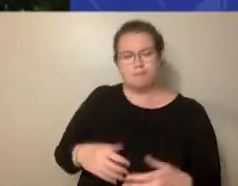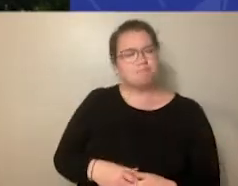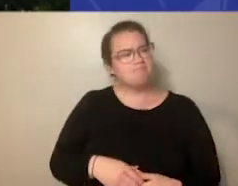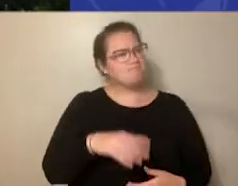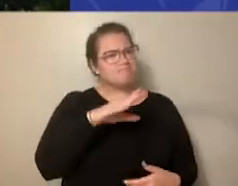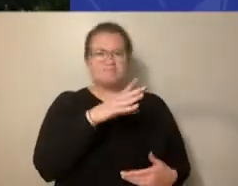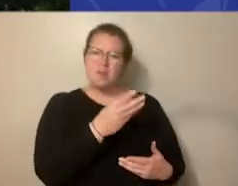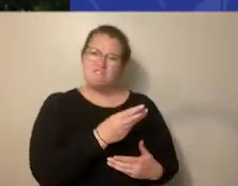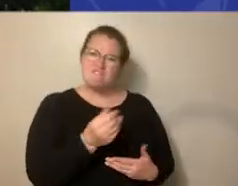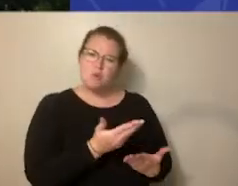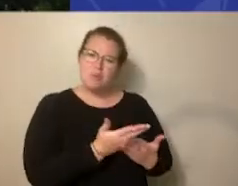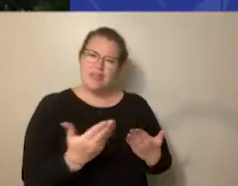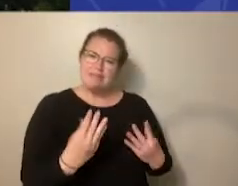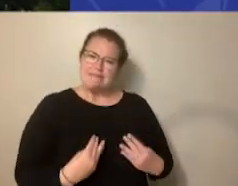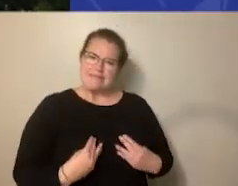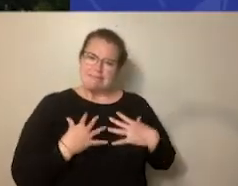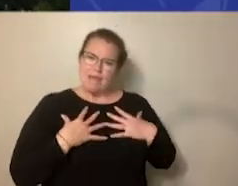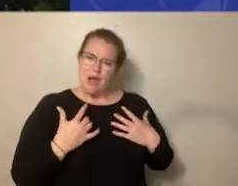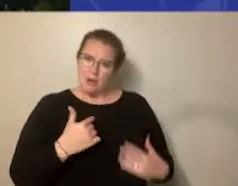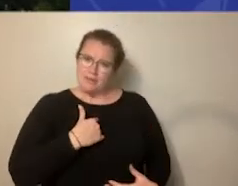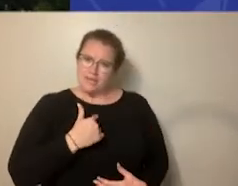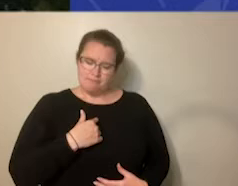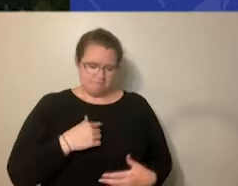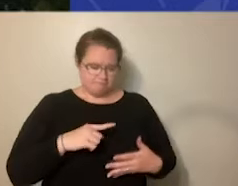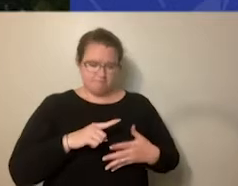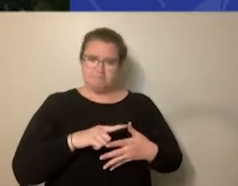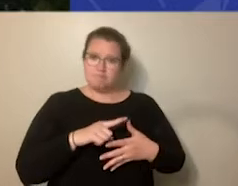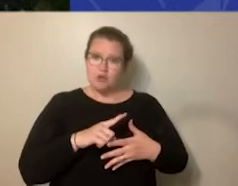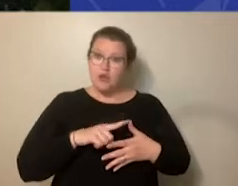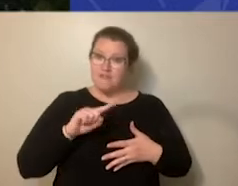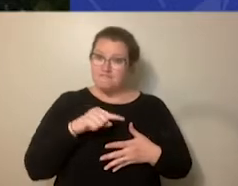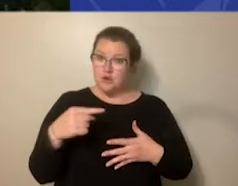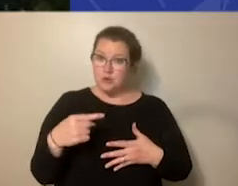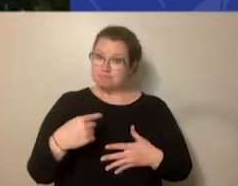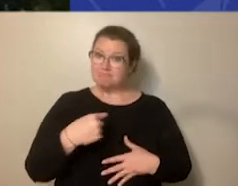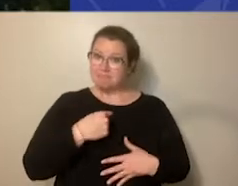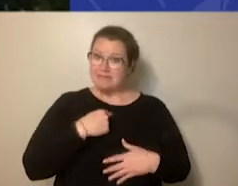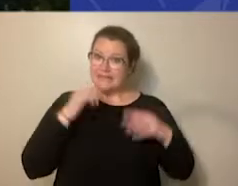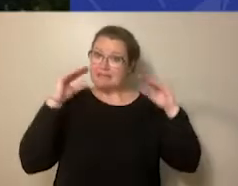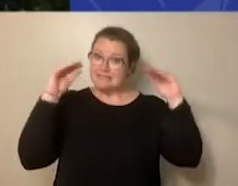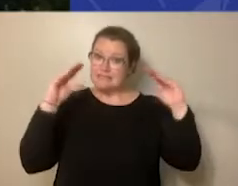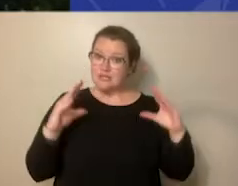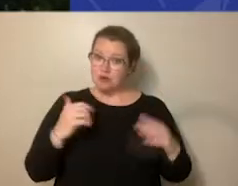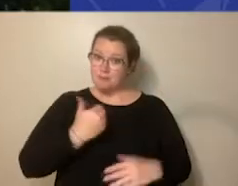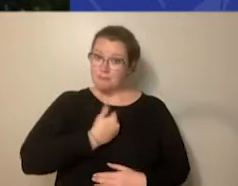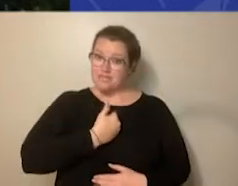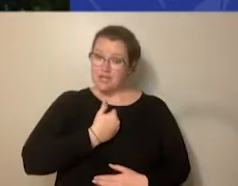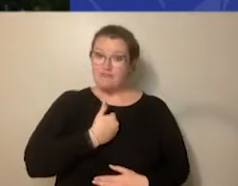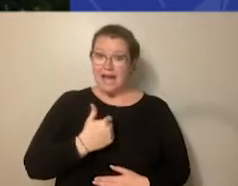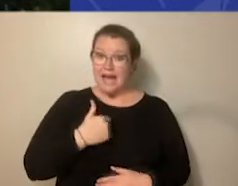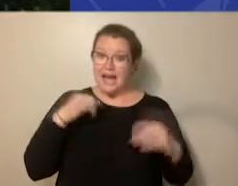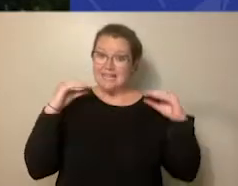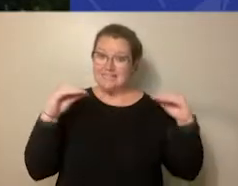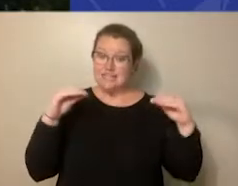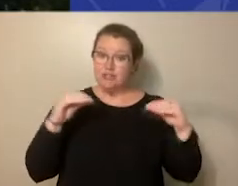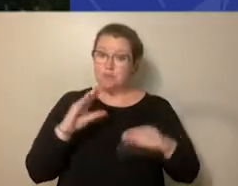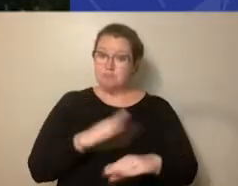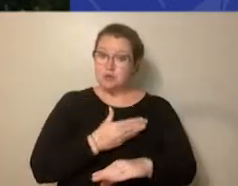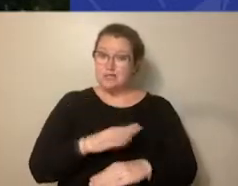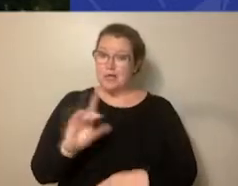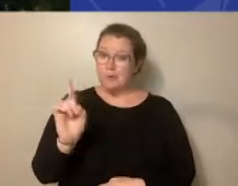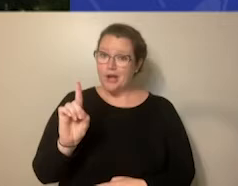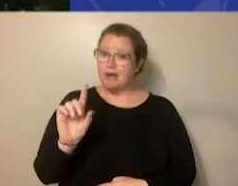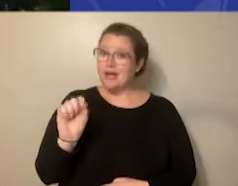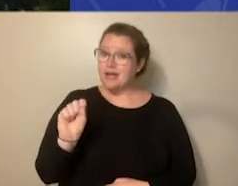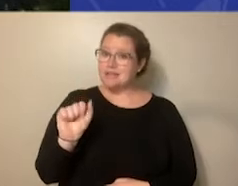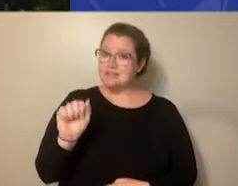that inspired me to write the song. First and foremost, I'm an educator, a K-5 music teacher. I teach at Sam D. Bundy and